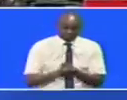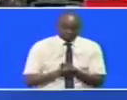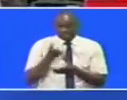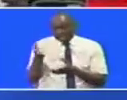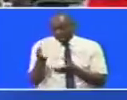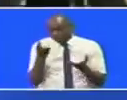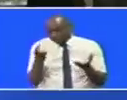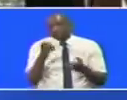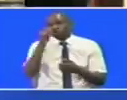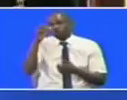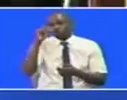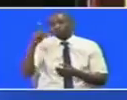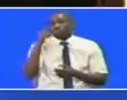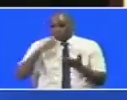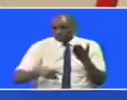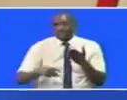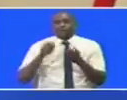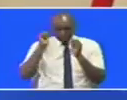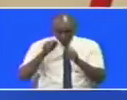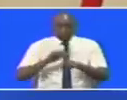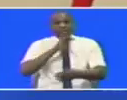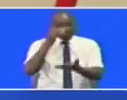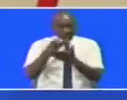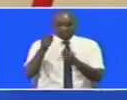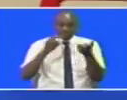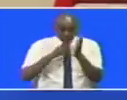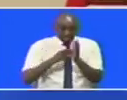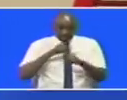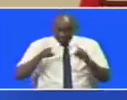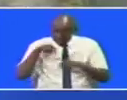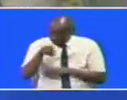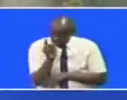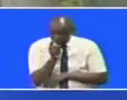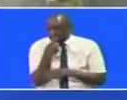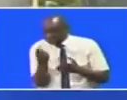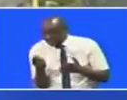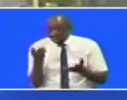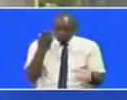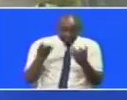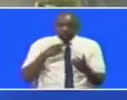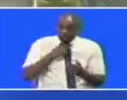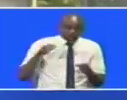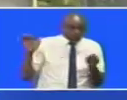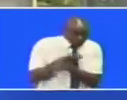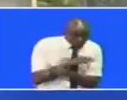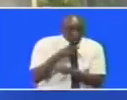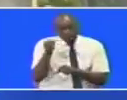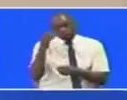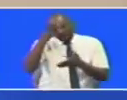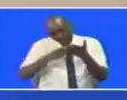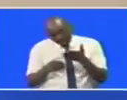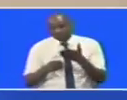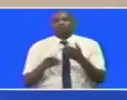major Total has said it is willing to fund the project but has not stated whether it wants to fully or partially own